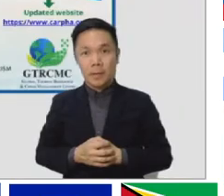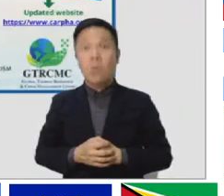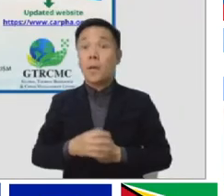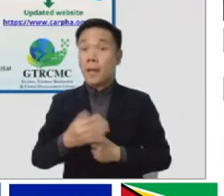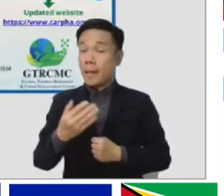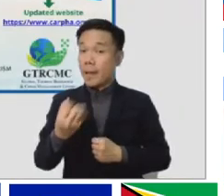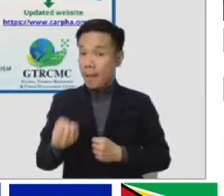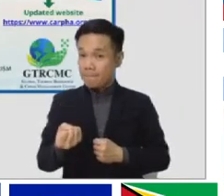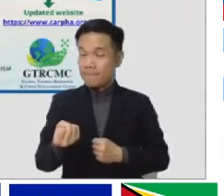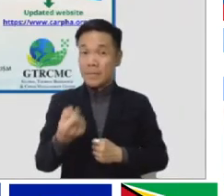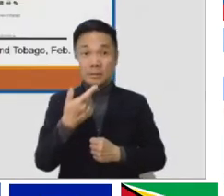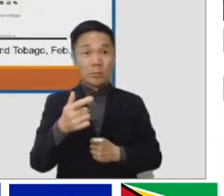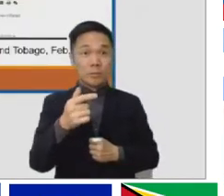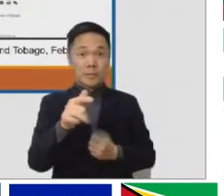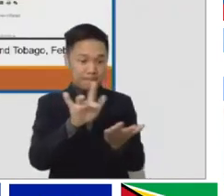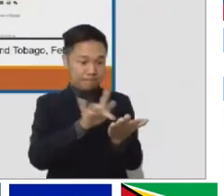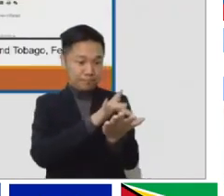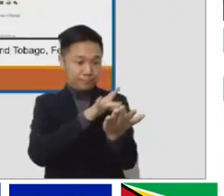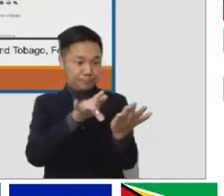disease.